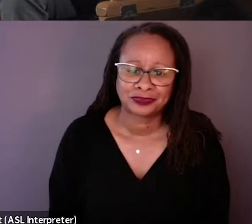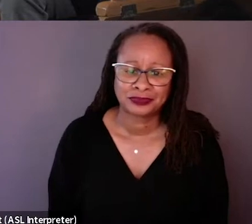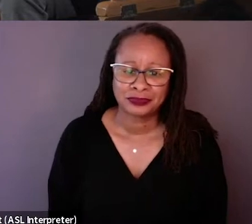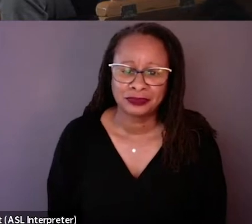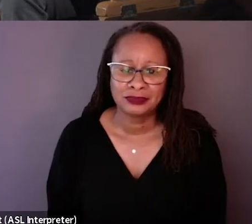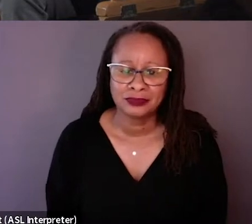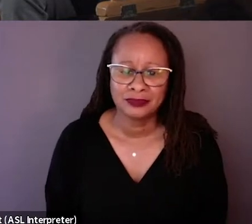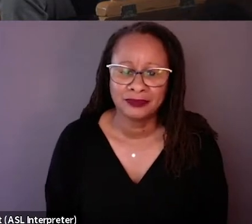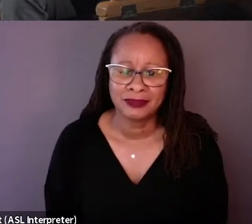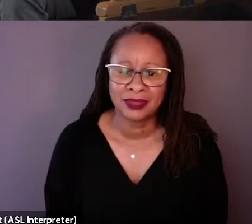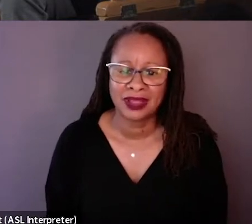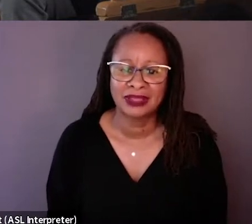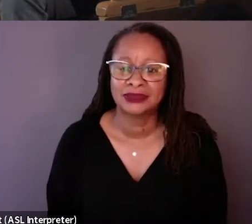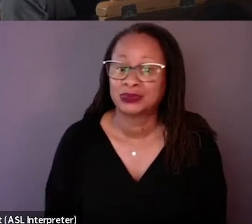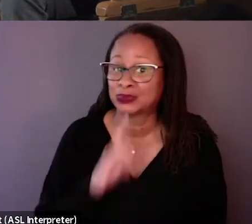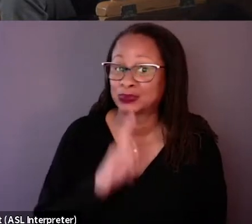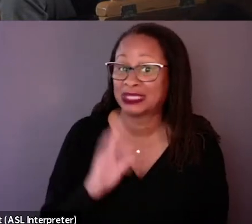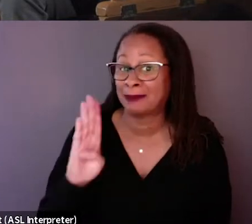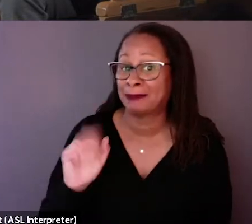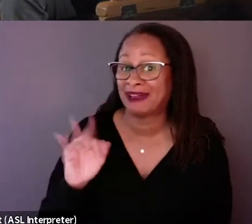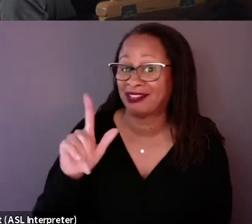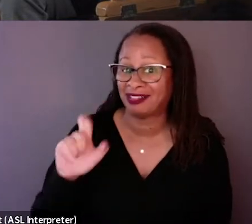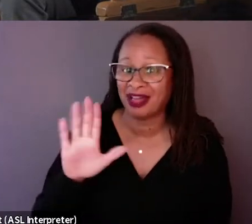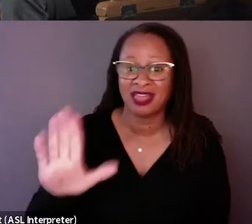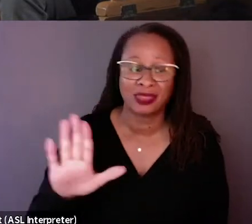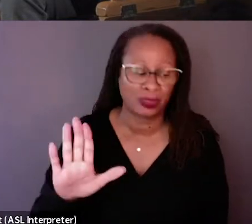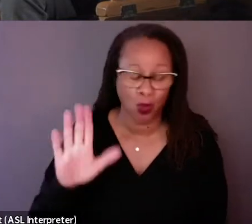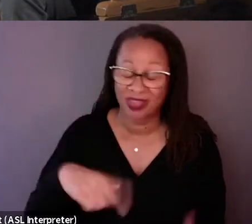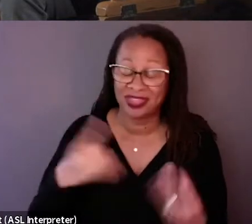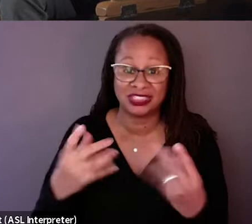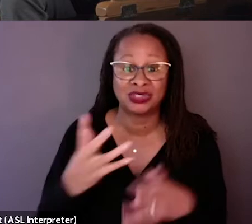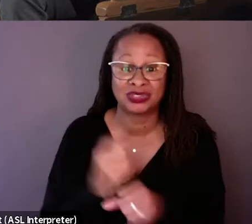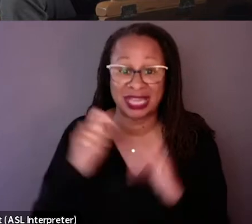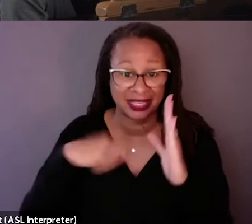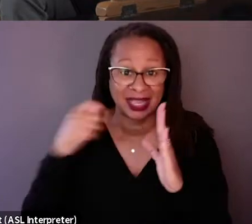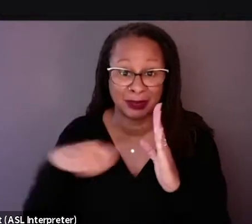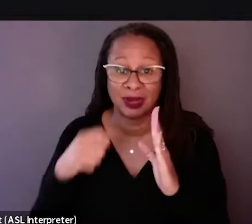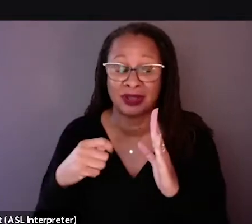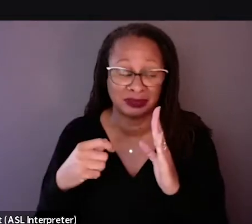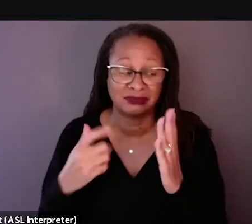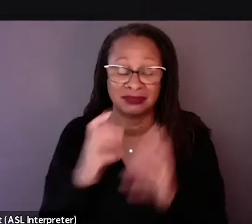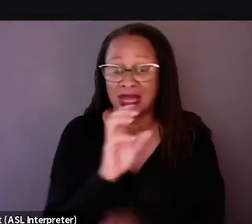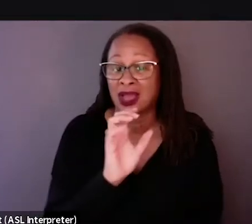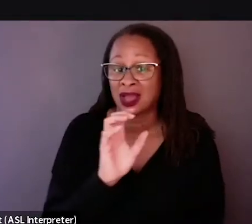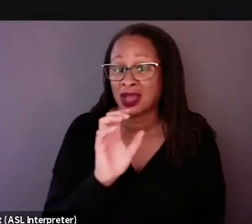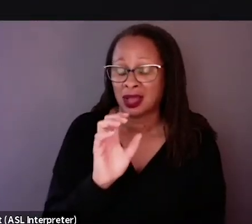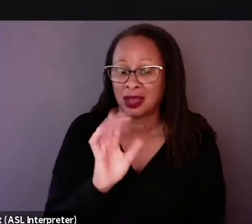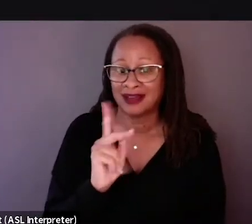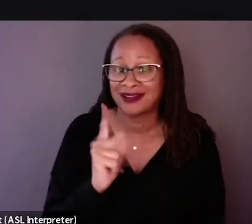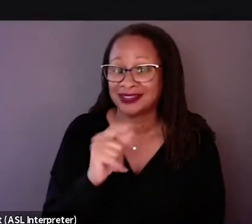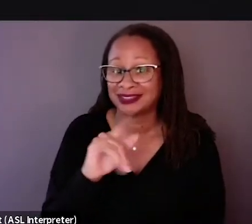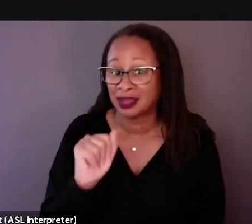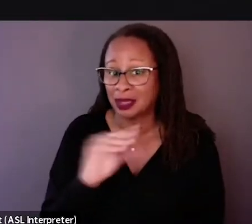was endlessly baffling the lengths that Katia and Maurice went to capture their imagery. There was imagery that, yeah, we had never